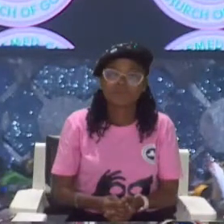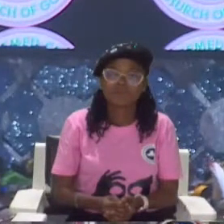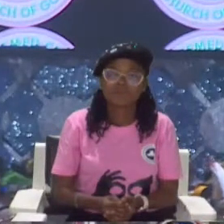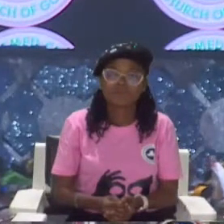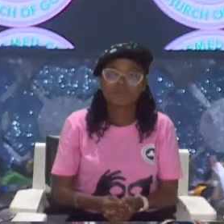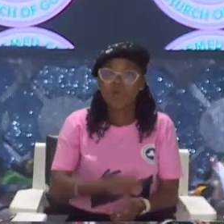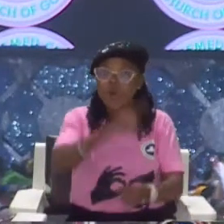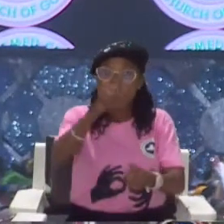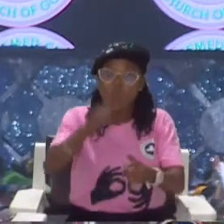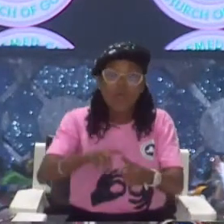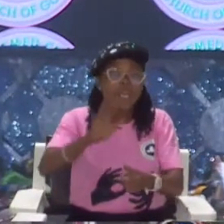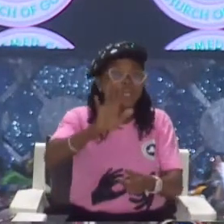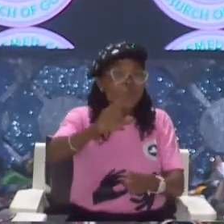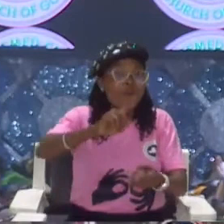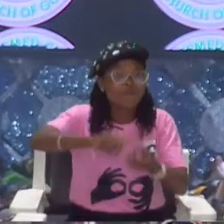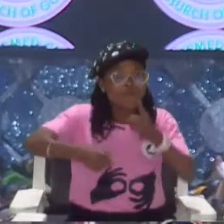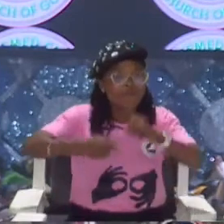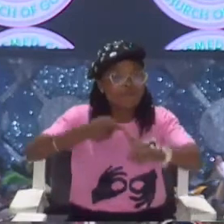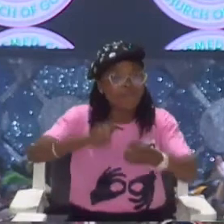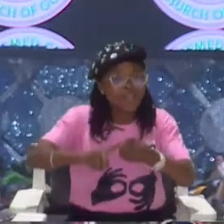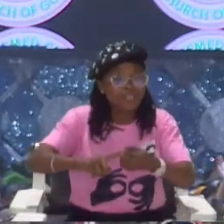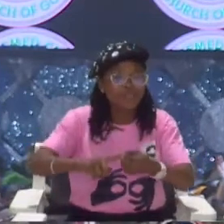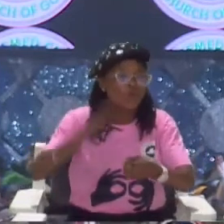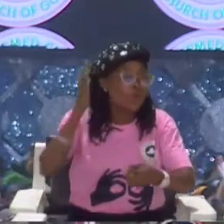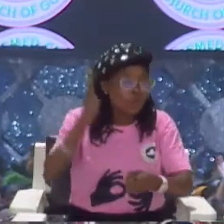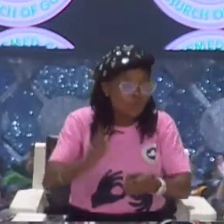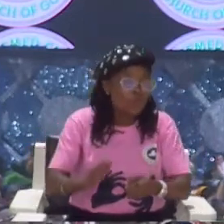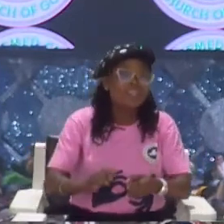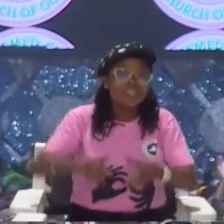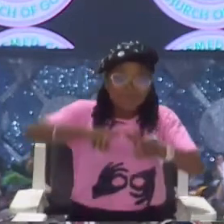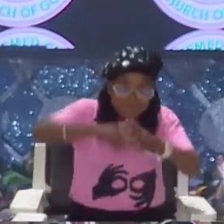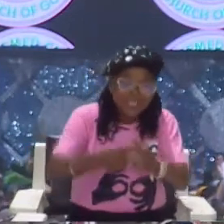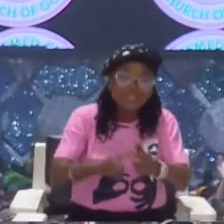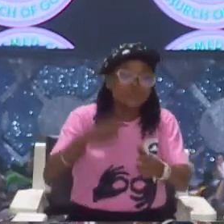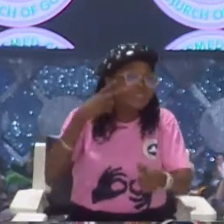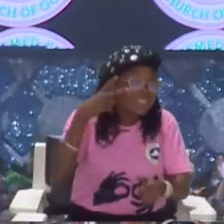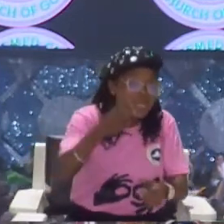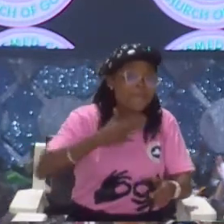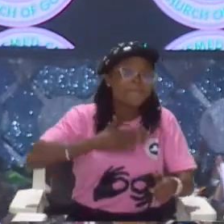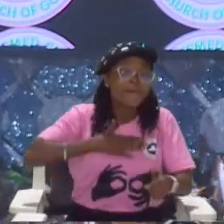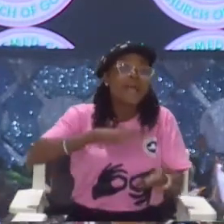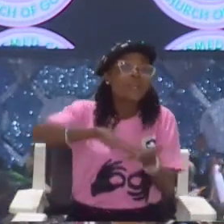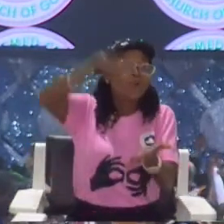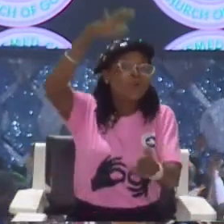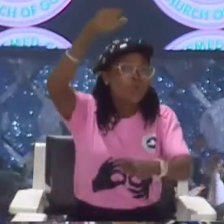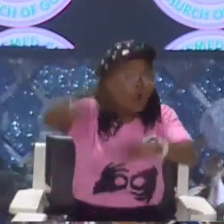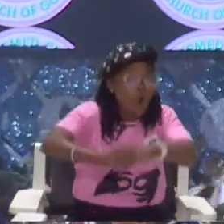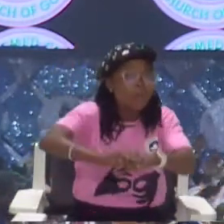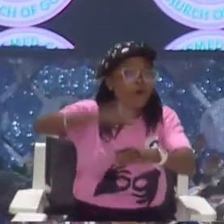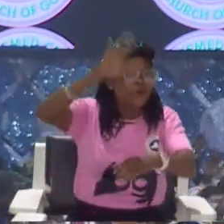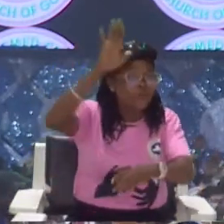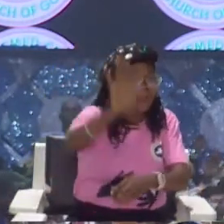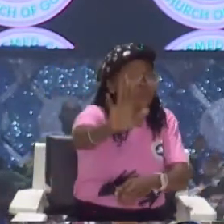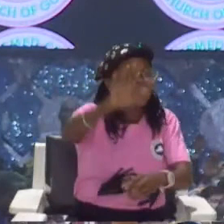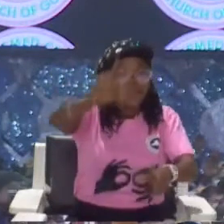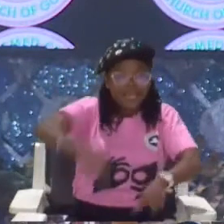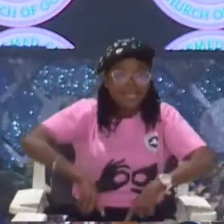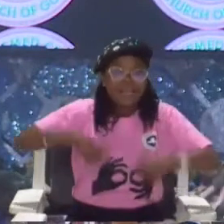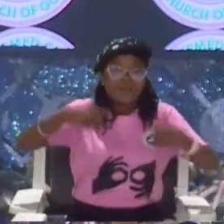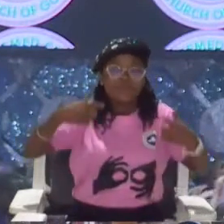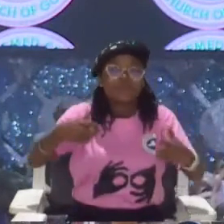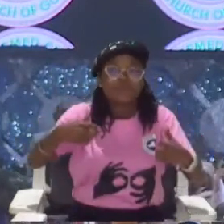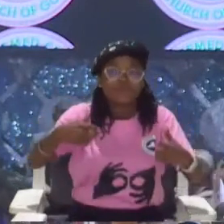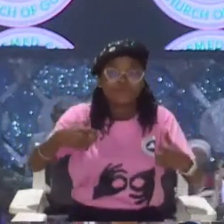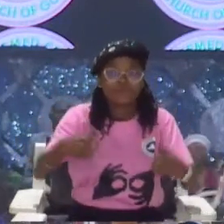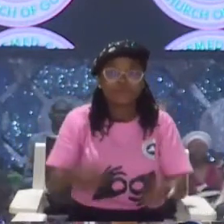When your friends begin to see my glory upon your life. Nigbati awon ore re ba bere si ni ri ogo